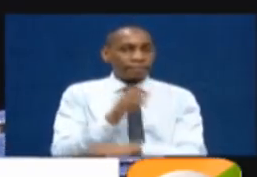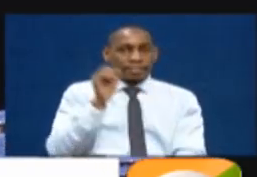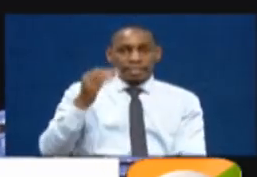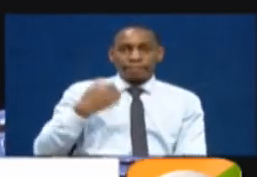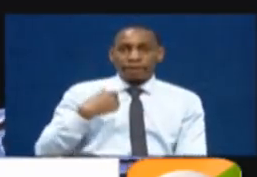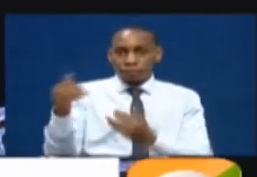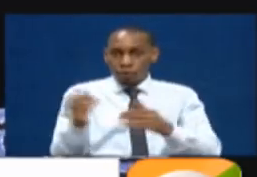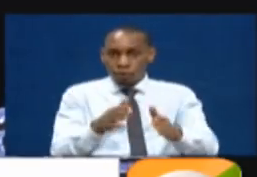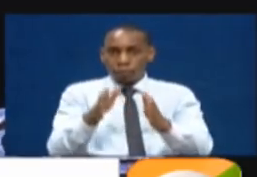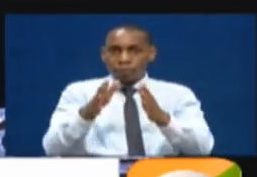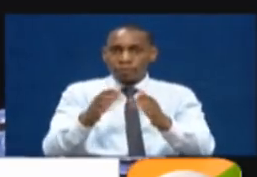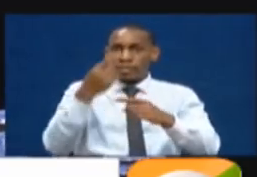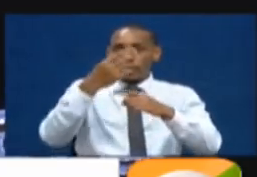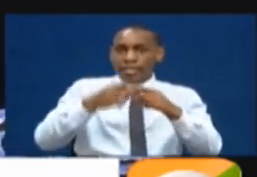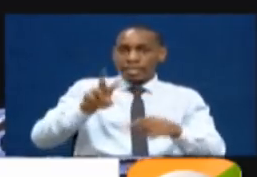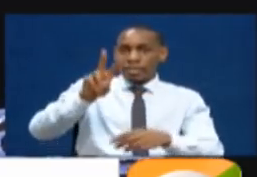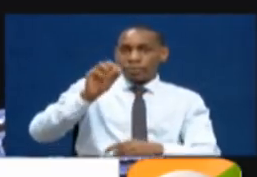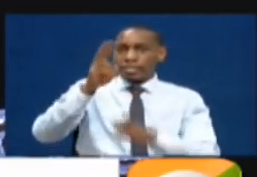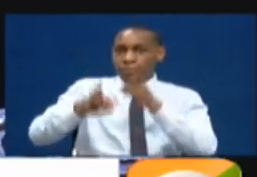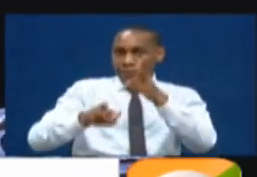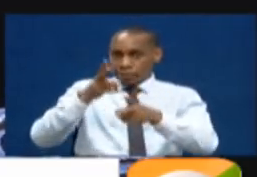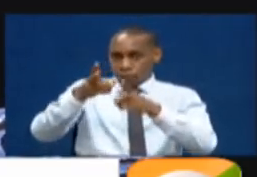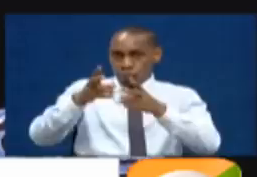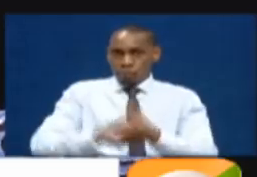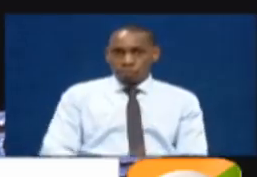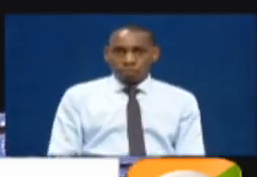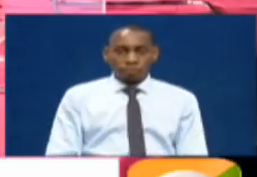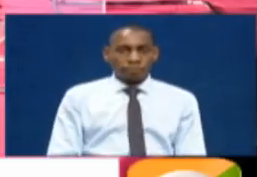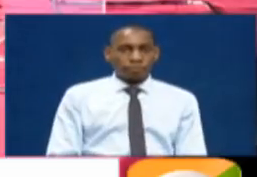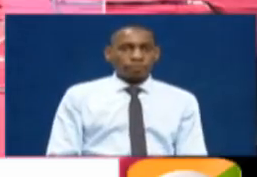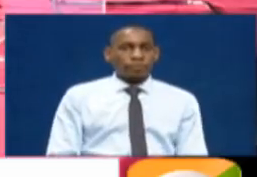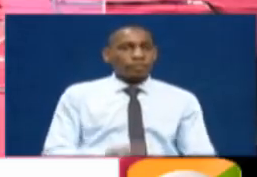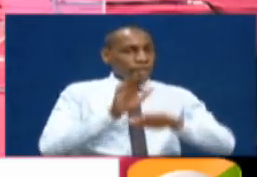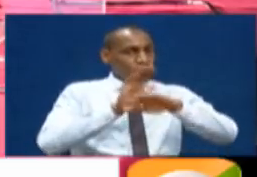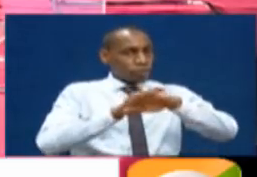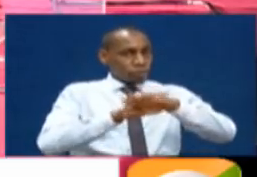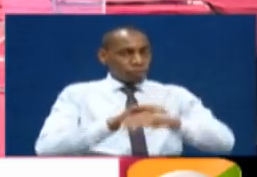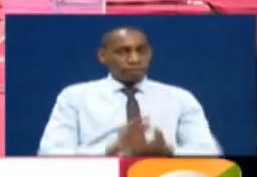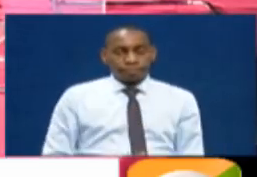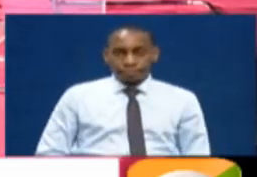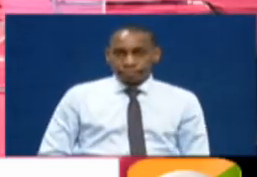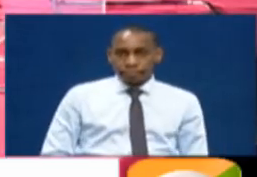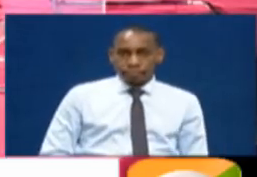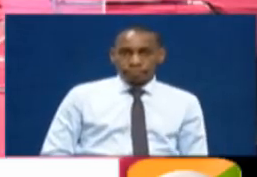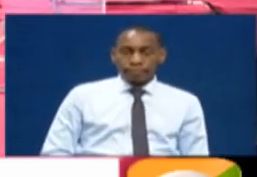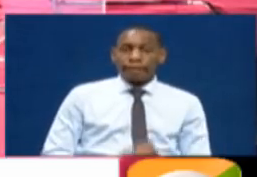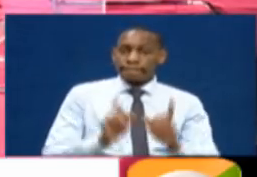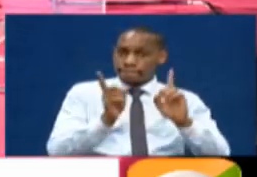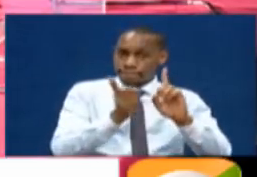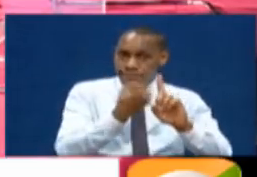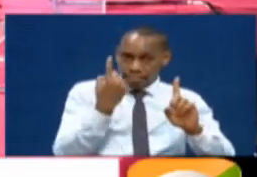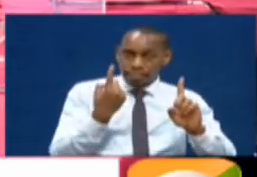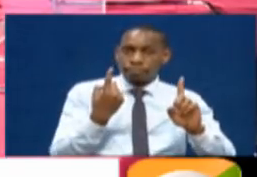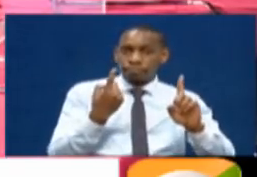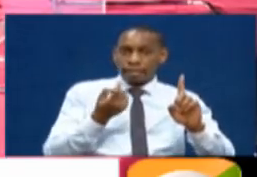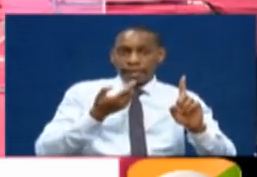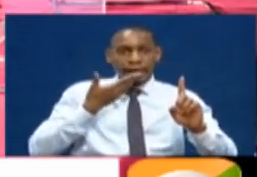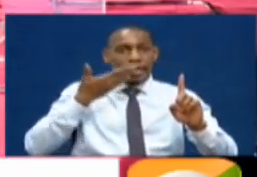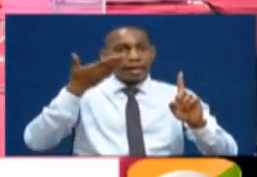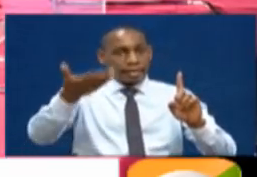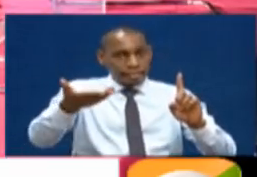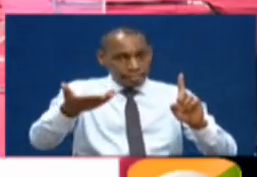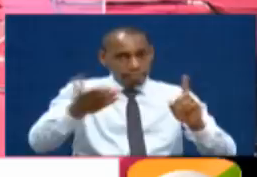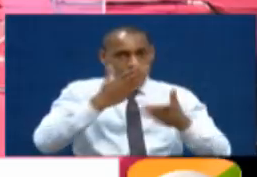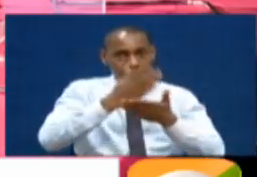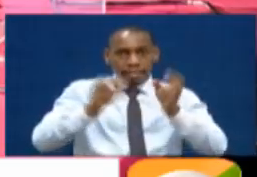another chance come 2022. Good. All right. First of all, I'll respond to some